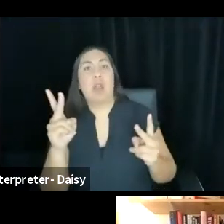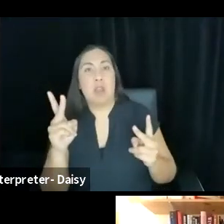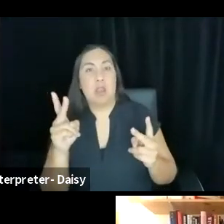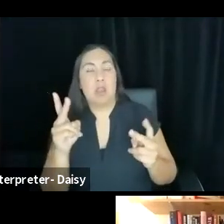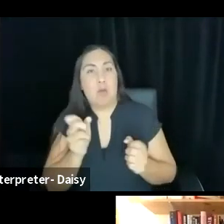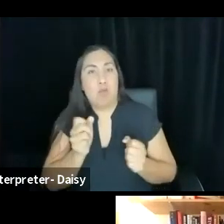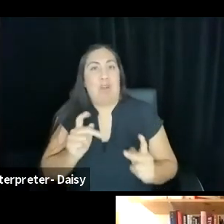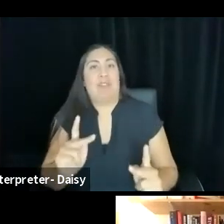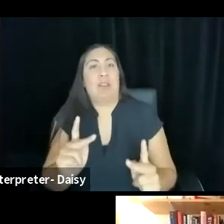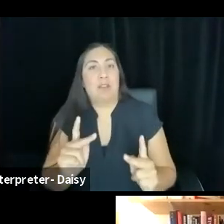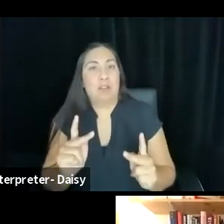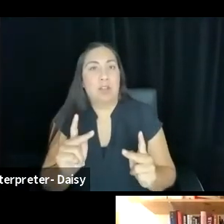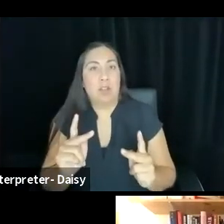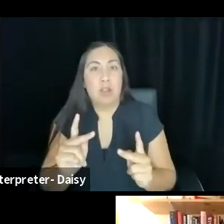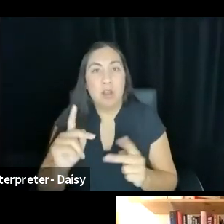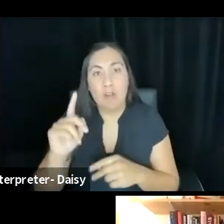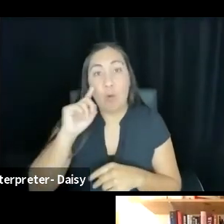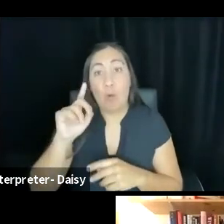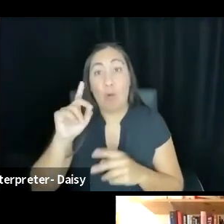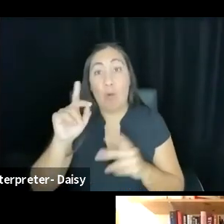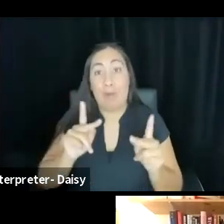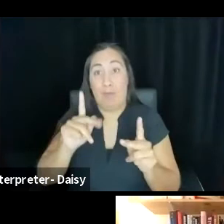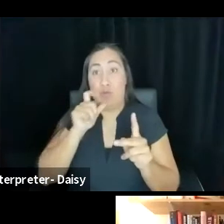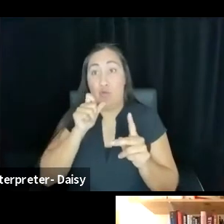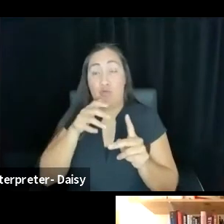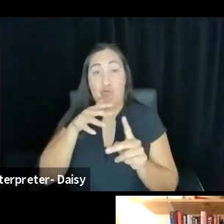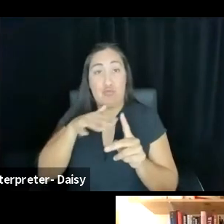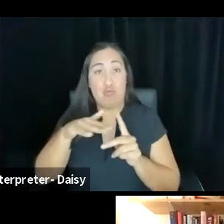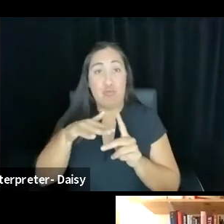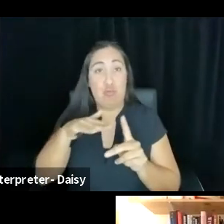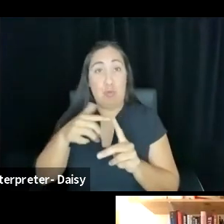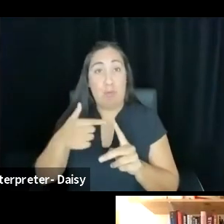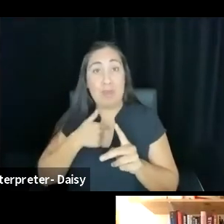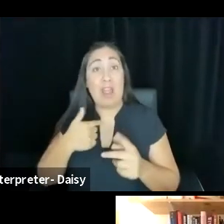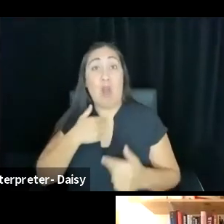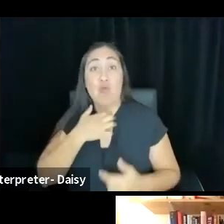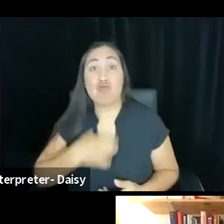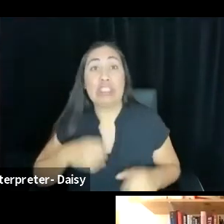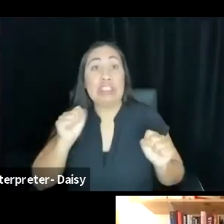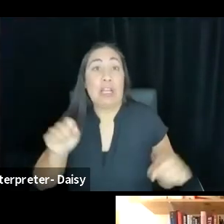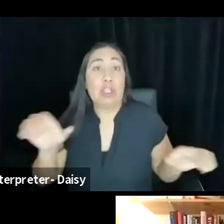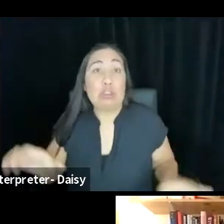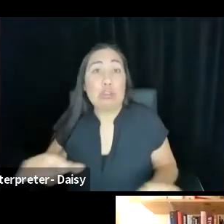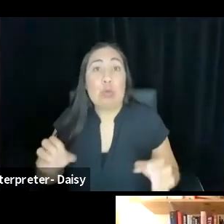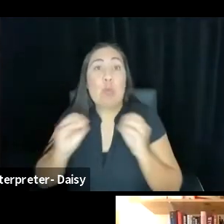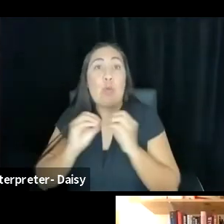for the people I have around me, and wishing I could do more, but grateful for what I have.